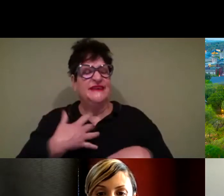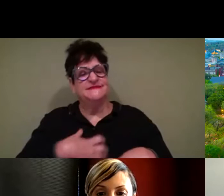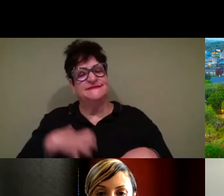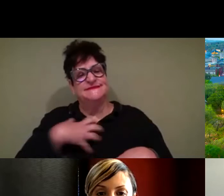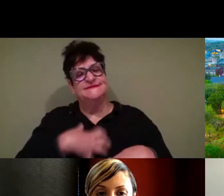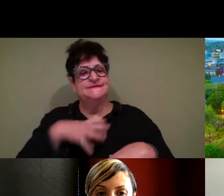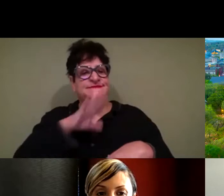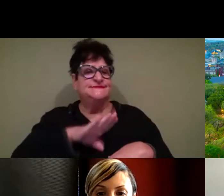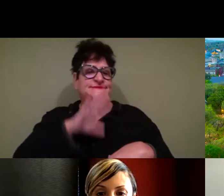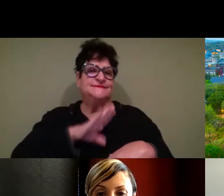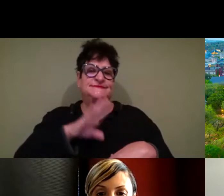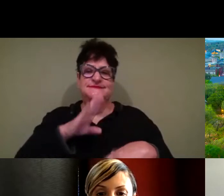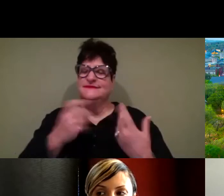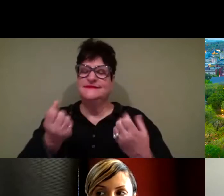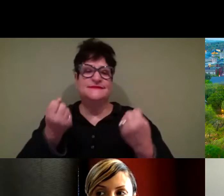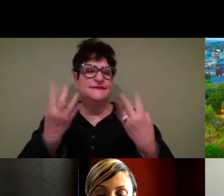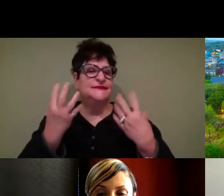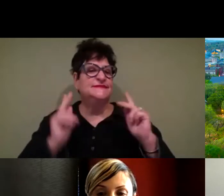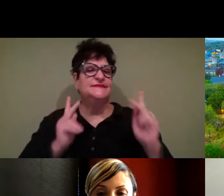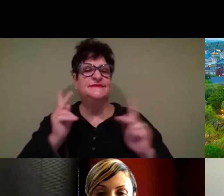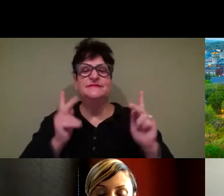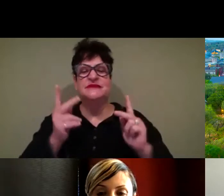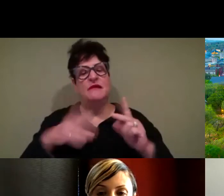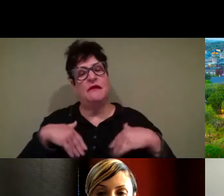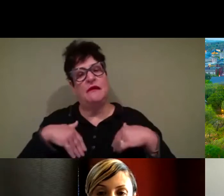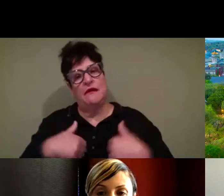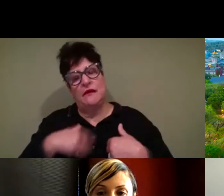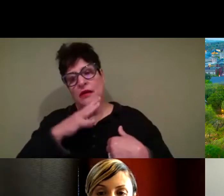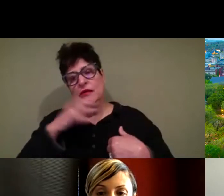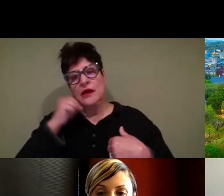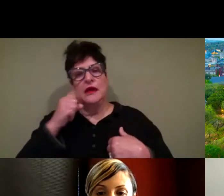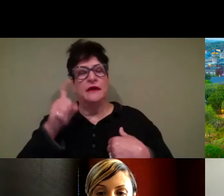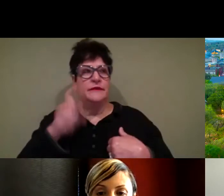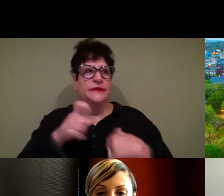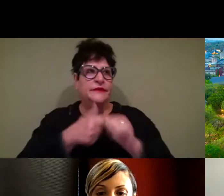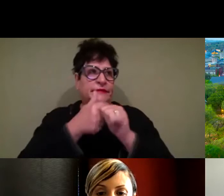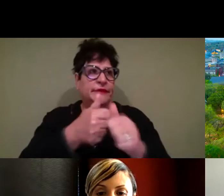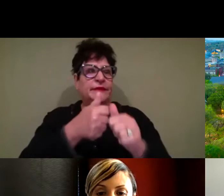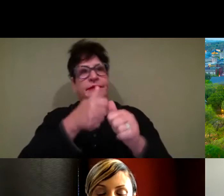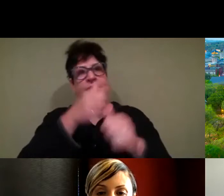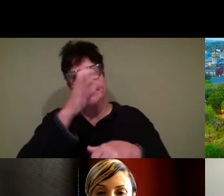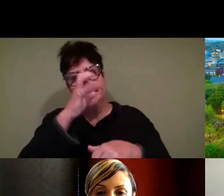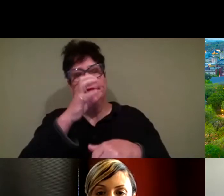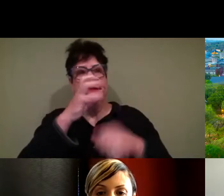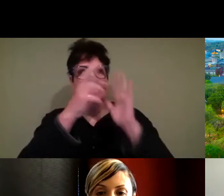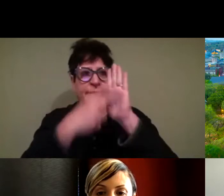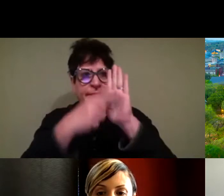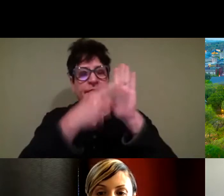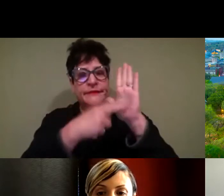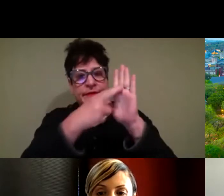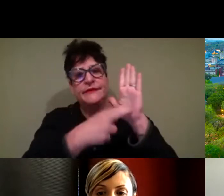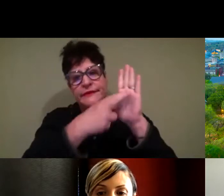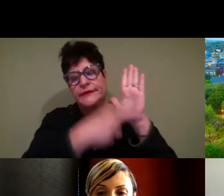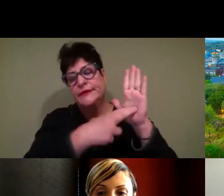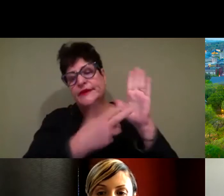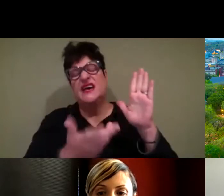I think people are getting tired of having to abide by pretty strict guidelines. And I just want to